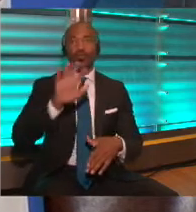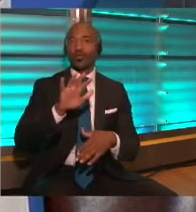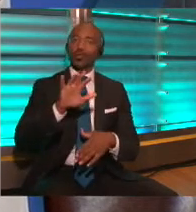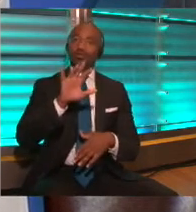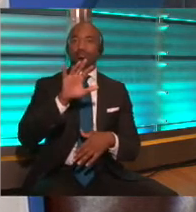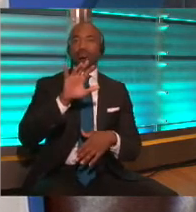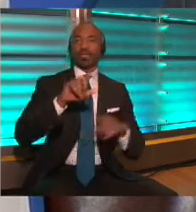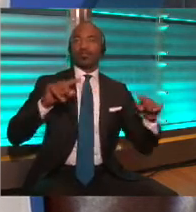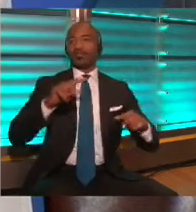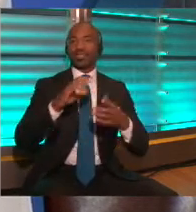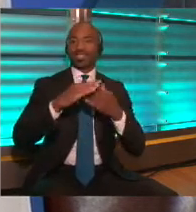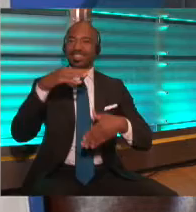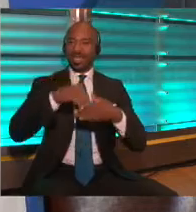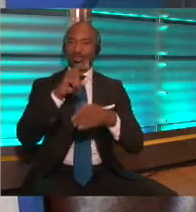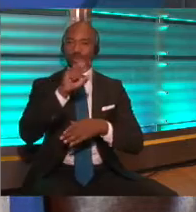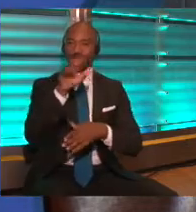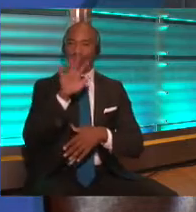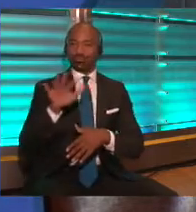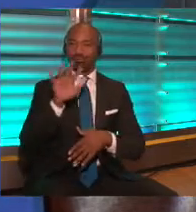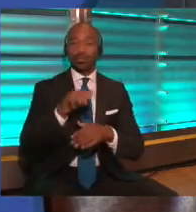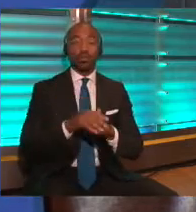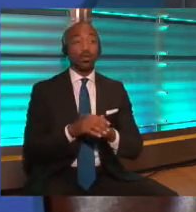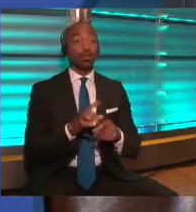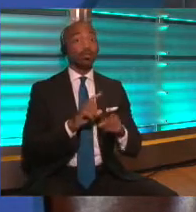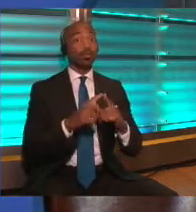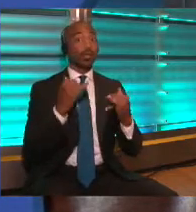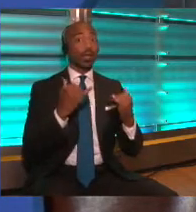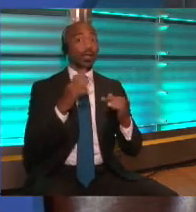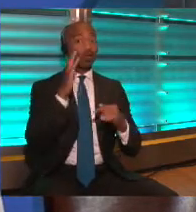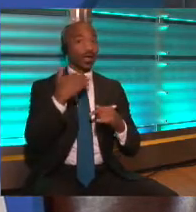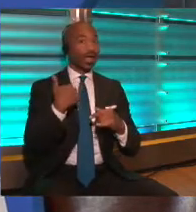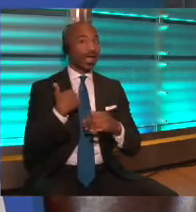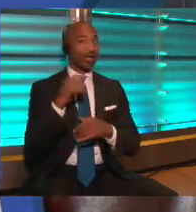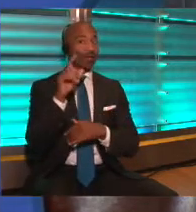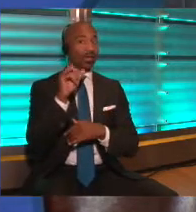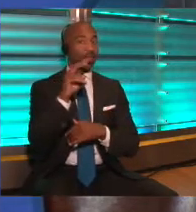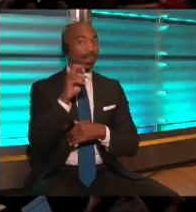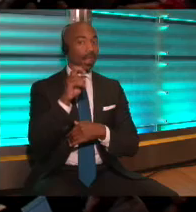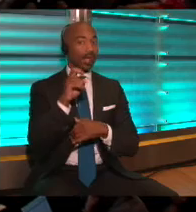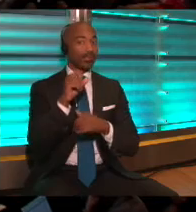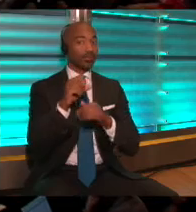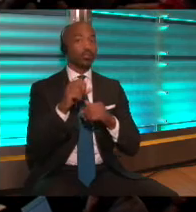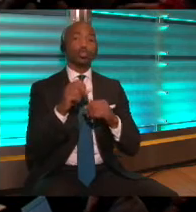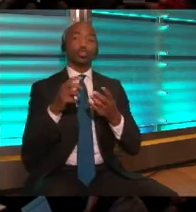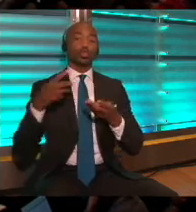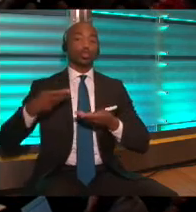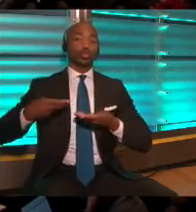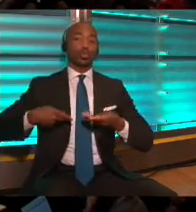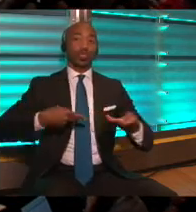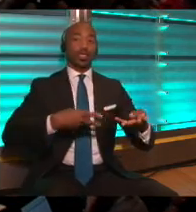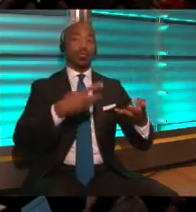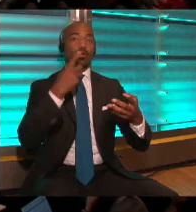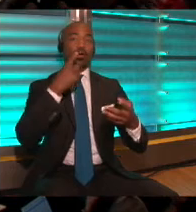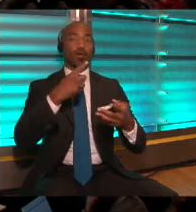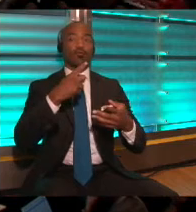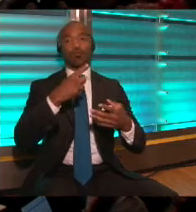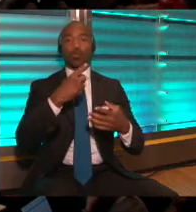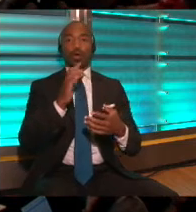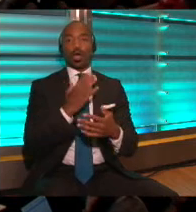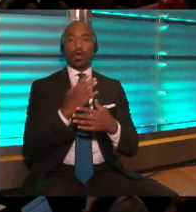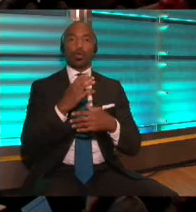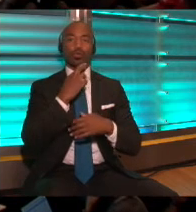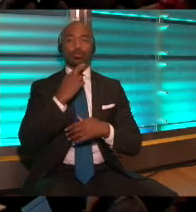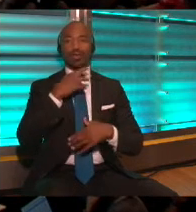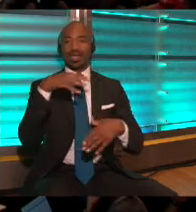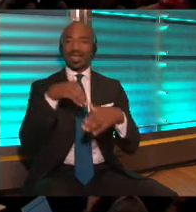country. And behind us, you can actually see a live stream of our bakery in Georgetown, our flagship location. So if you're watching the live